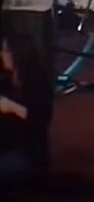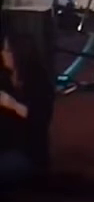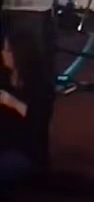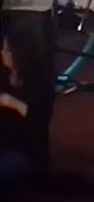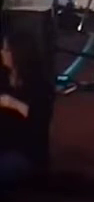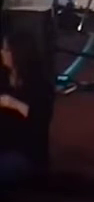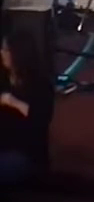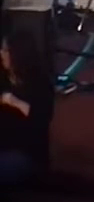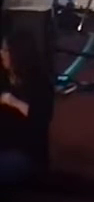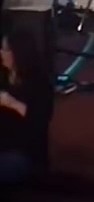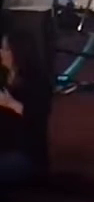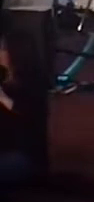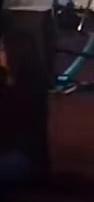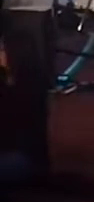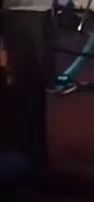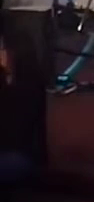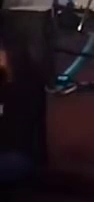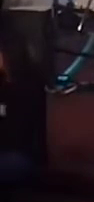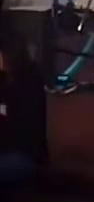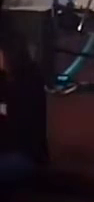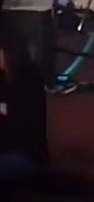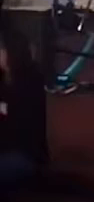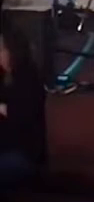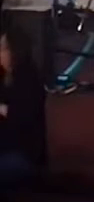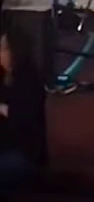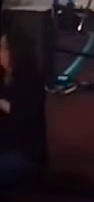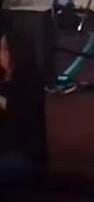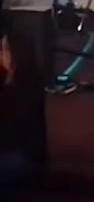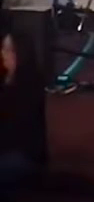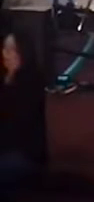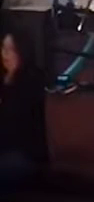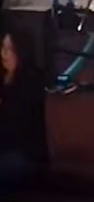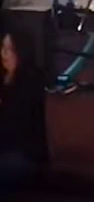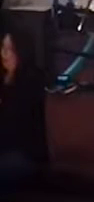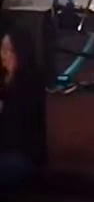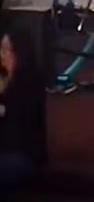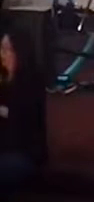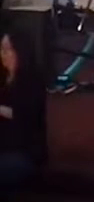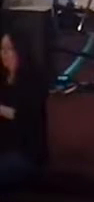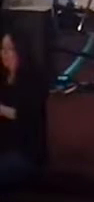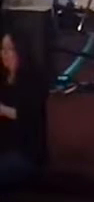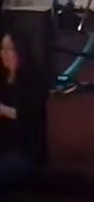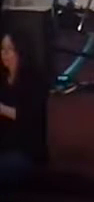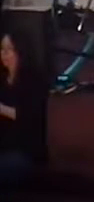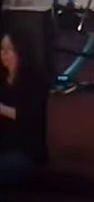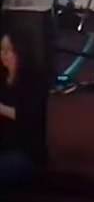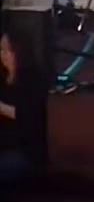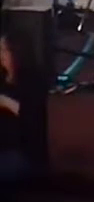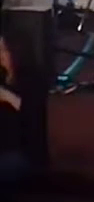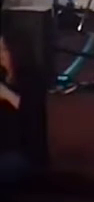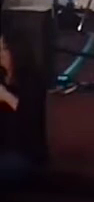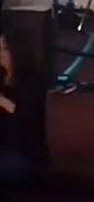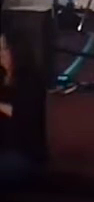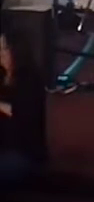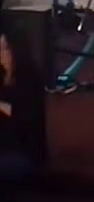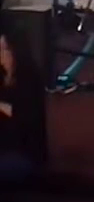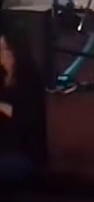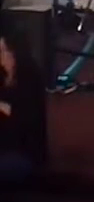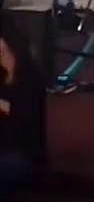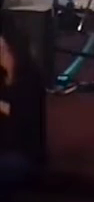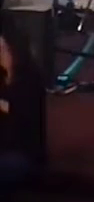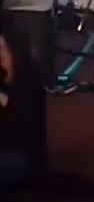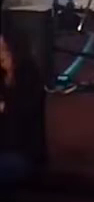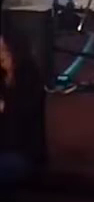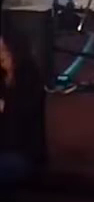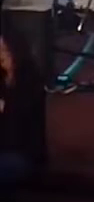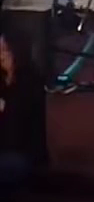outside because, you know, doesn't want the cow to get, a cow will wreck your car. My cousin hit a cow, destroyed her car. A cow was fine. Anyways,